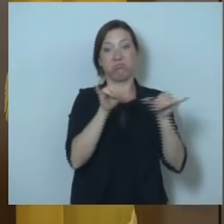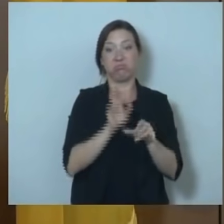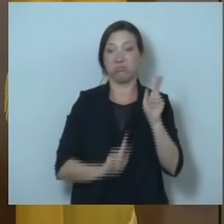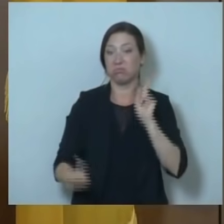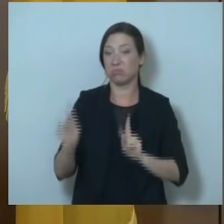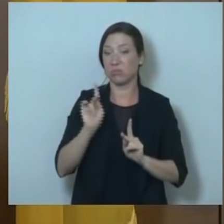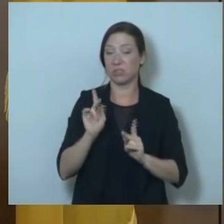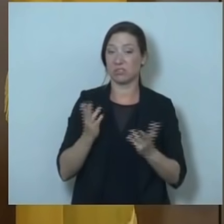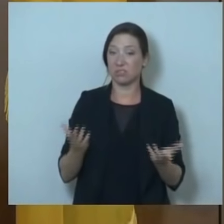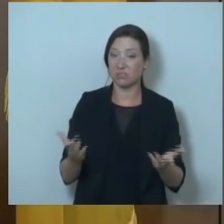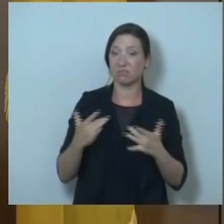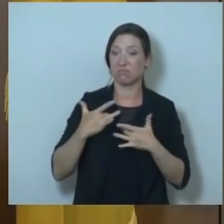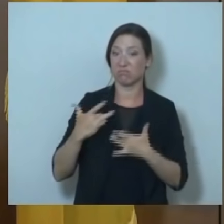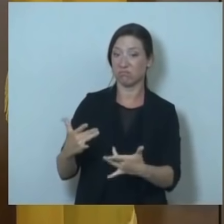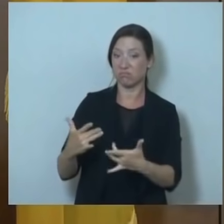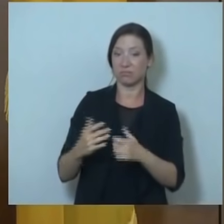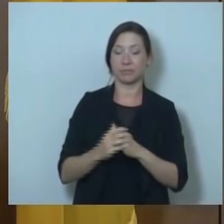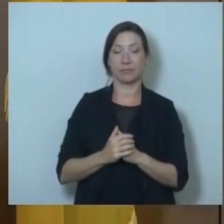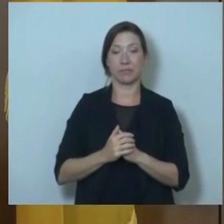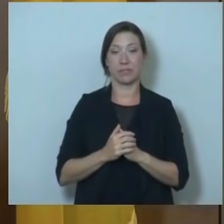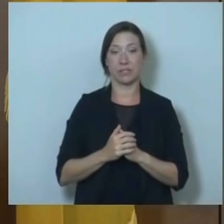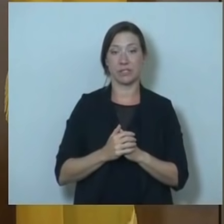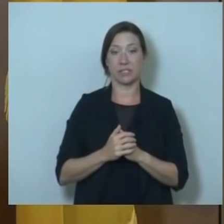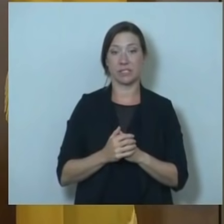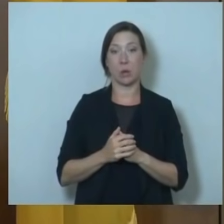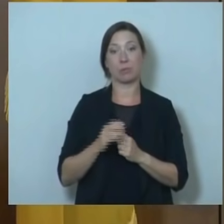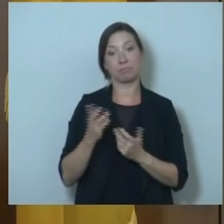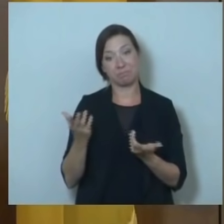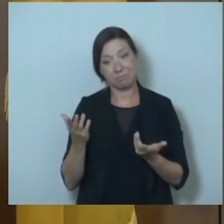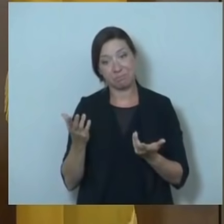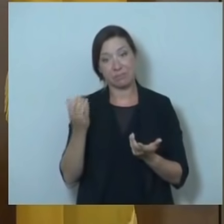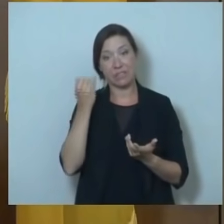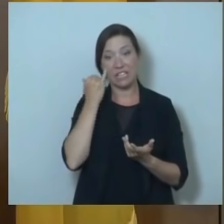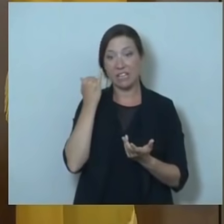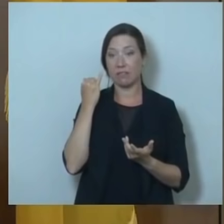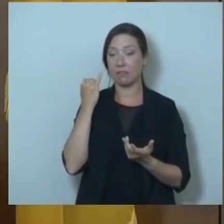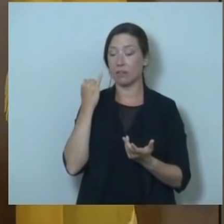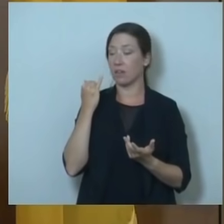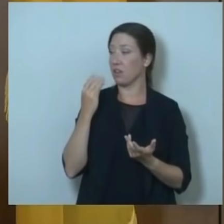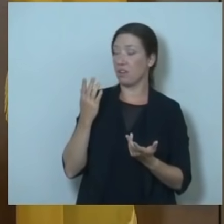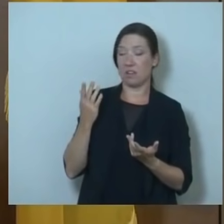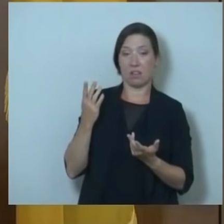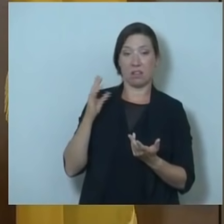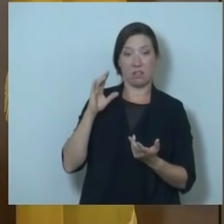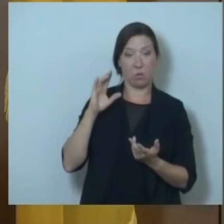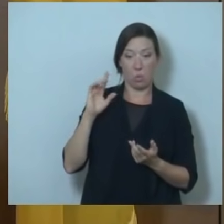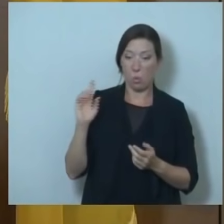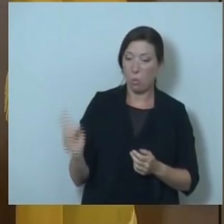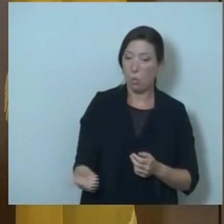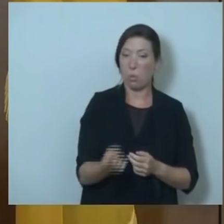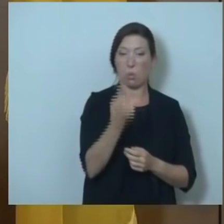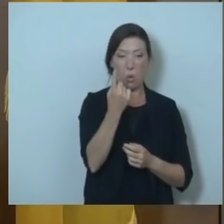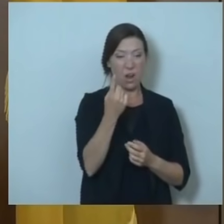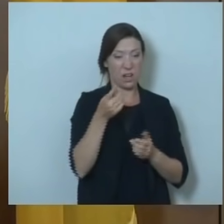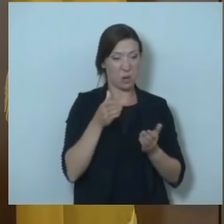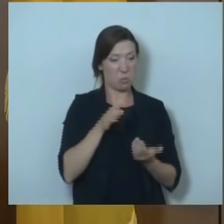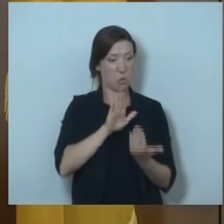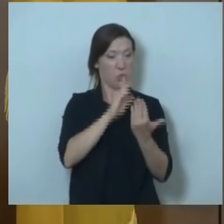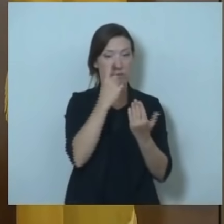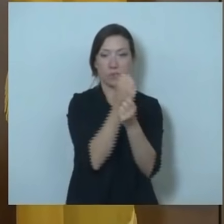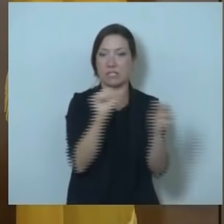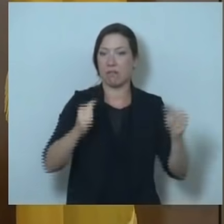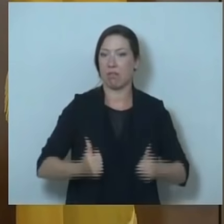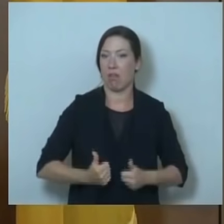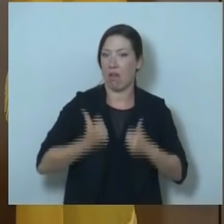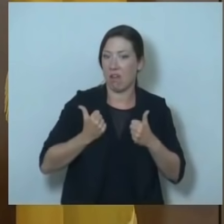if that's the only way to save lives, then every state, including this one, should look at that as a